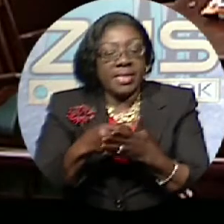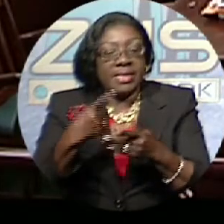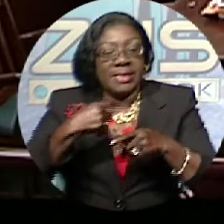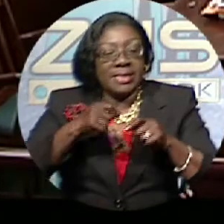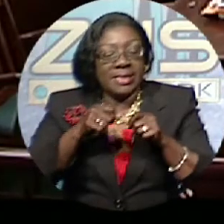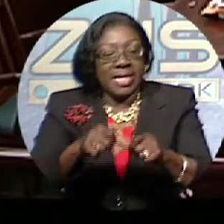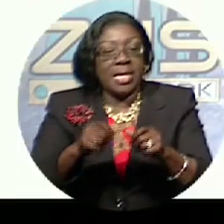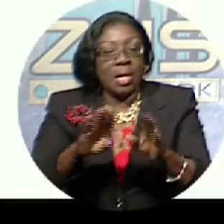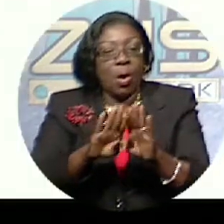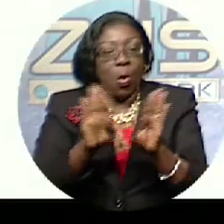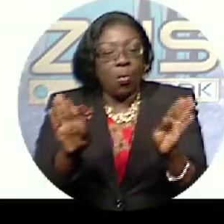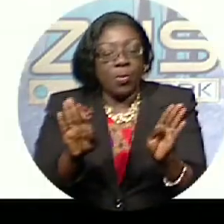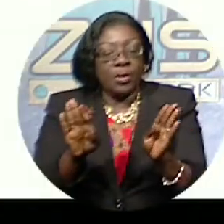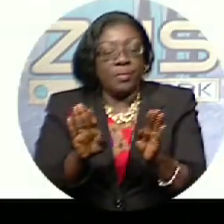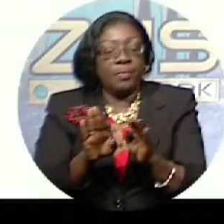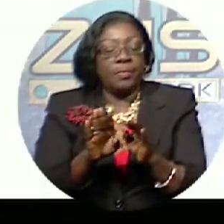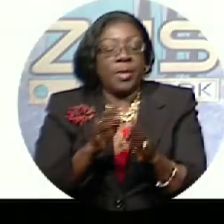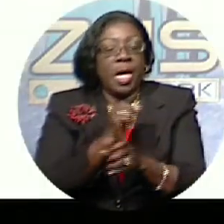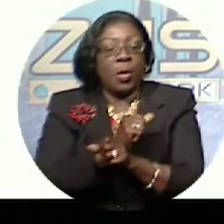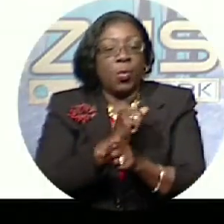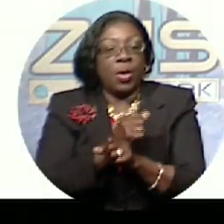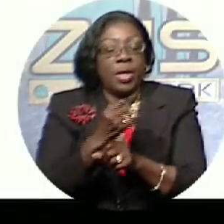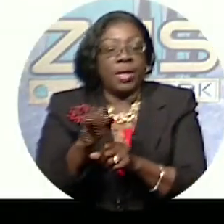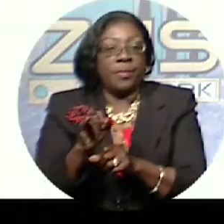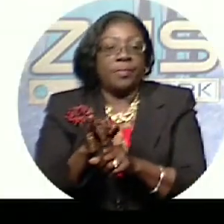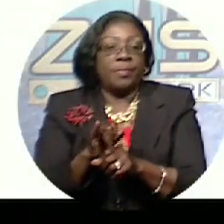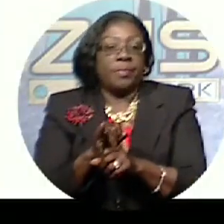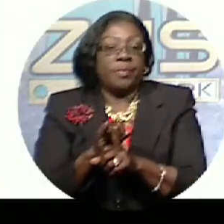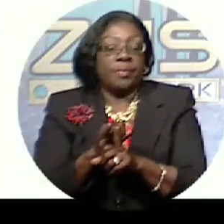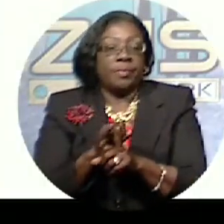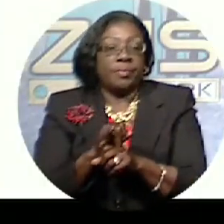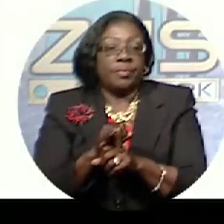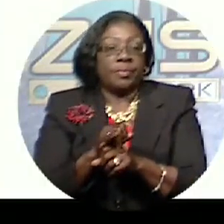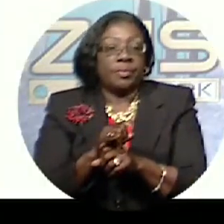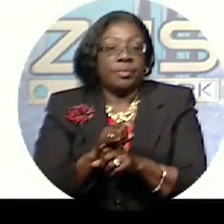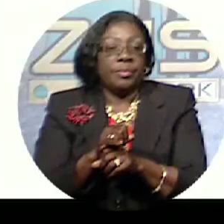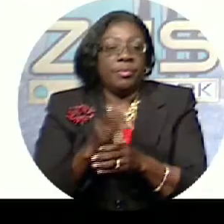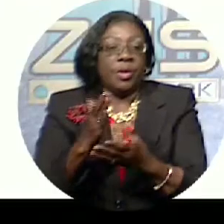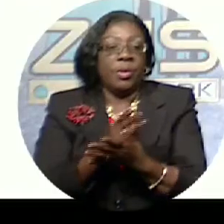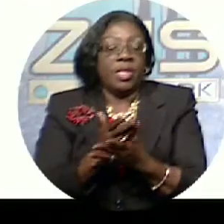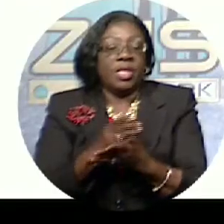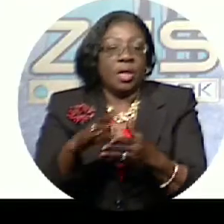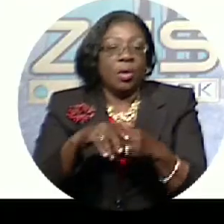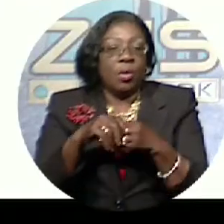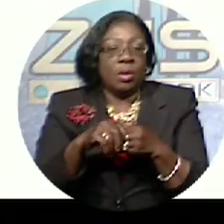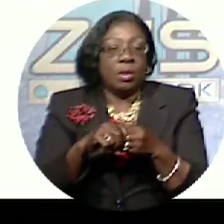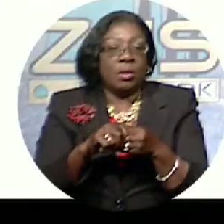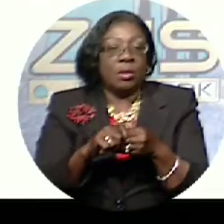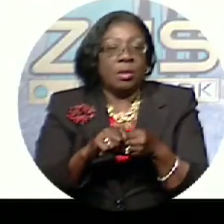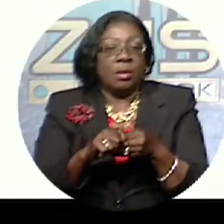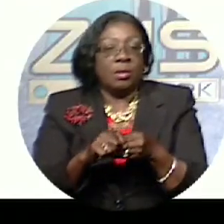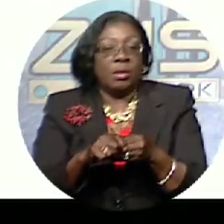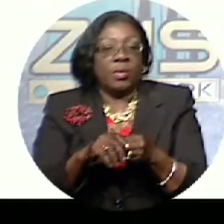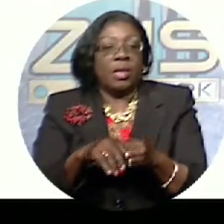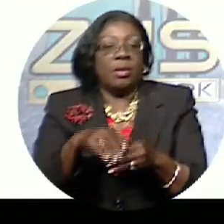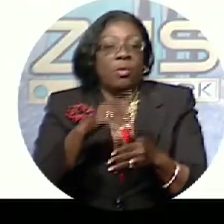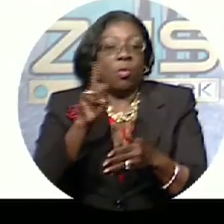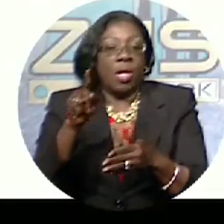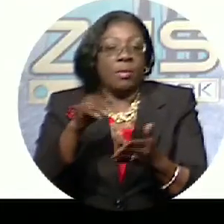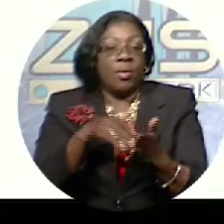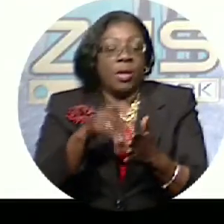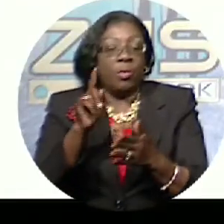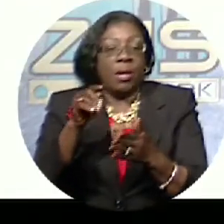million. We also assisted as the major shareholder with the payment of a preference share dividend of $1.1